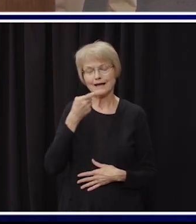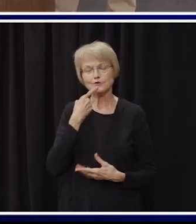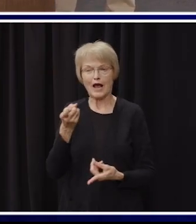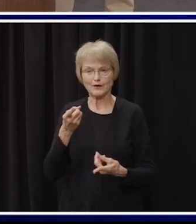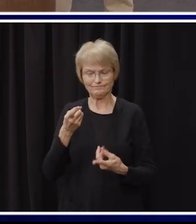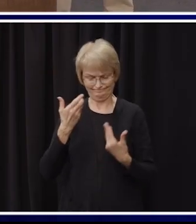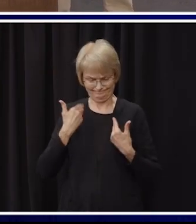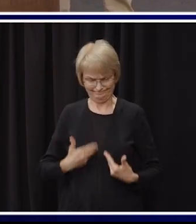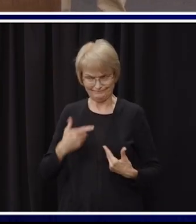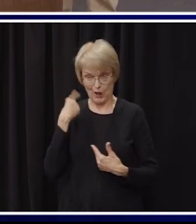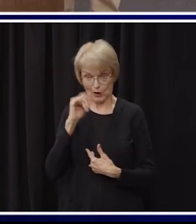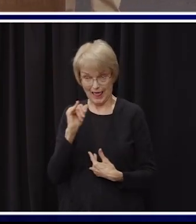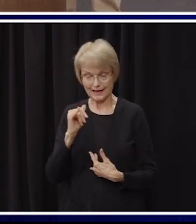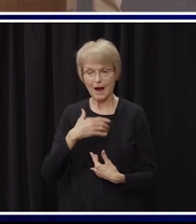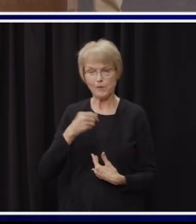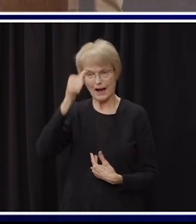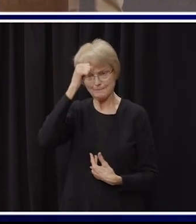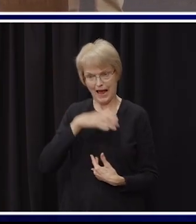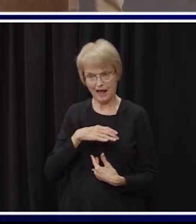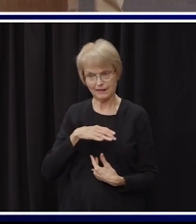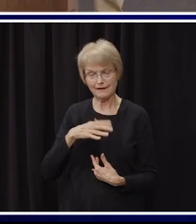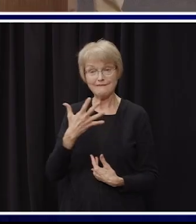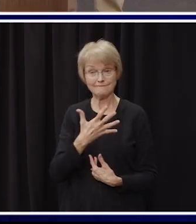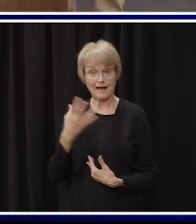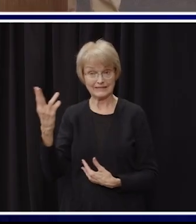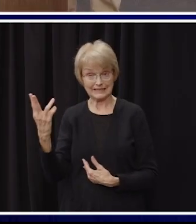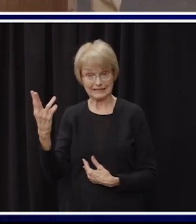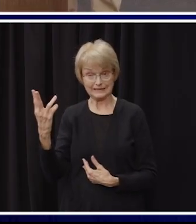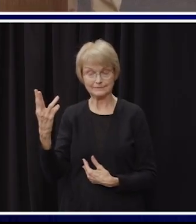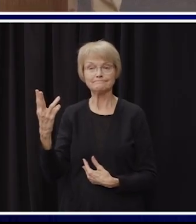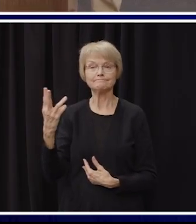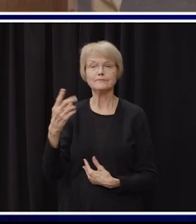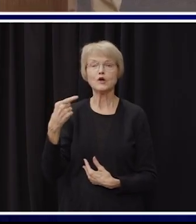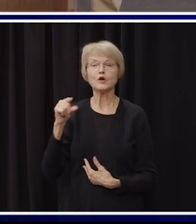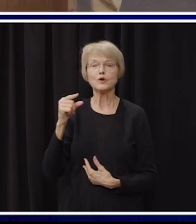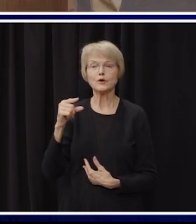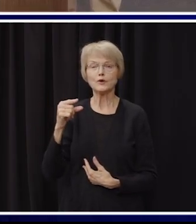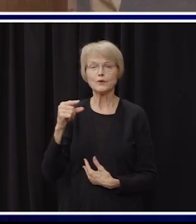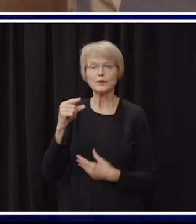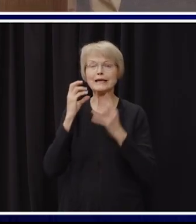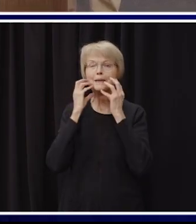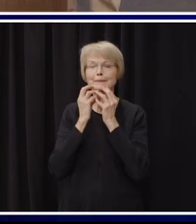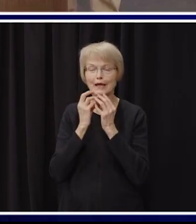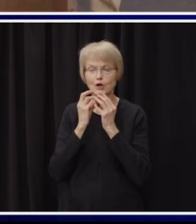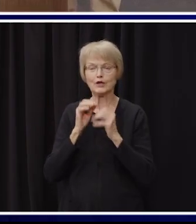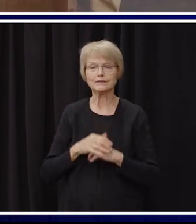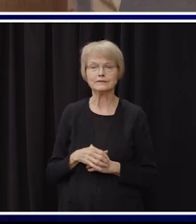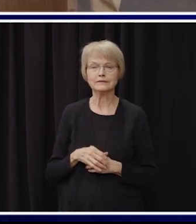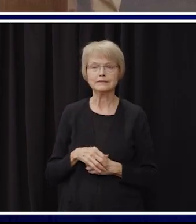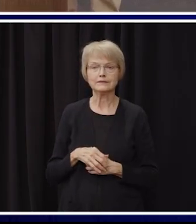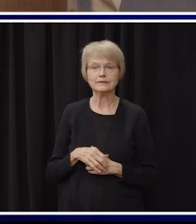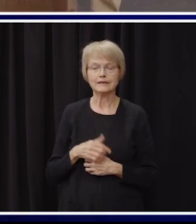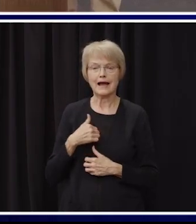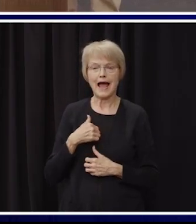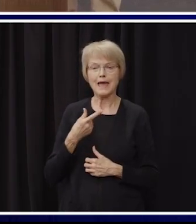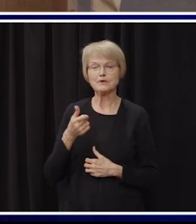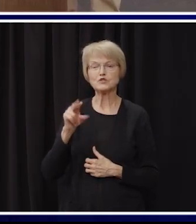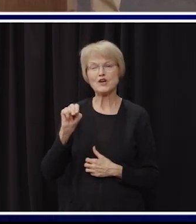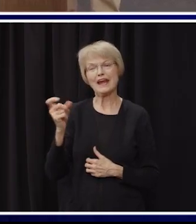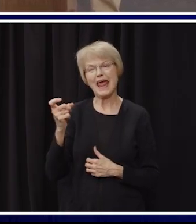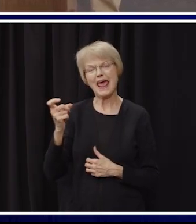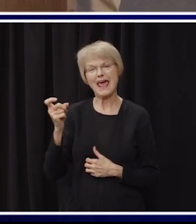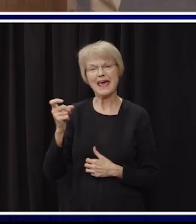So I am a white male, 5'6", graying beard. I am a Gen Xer,